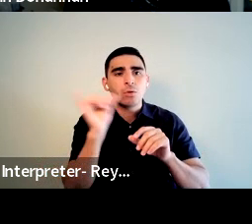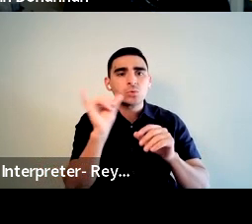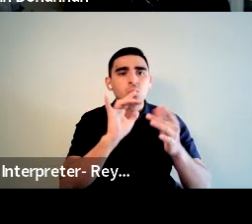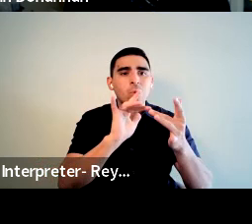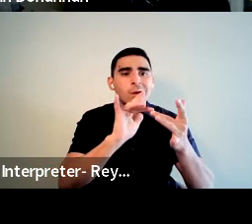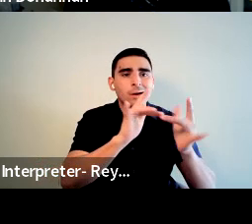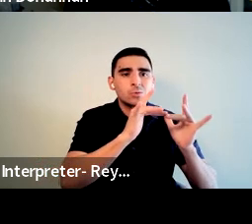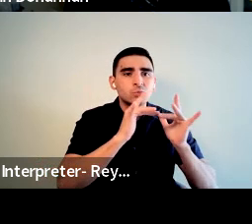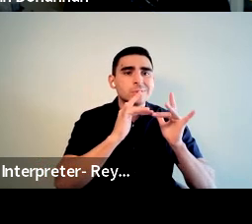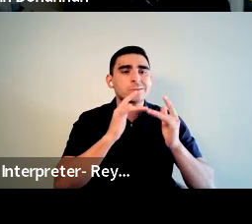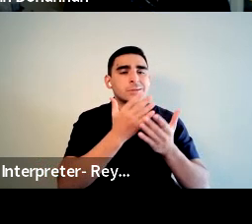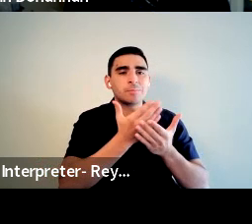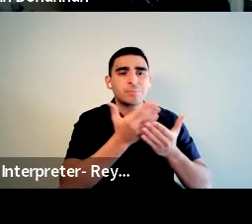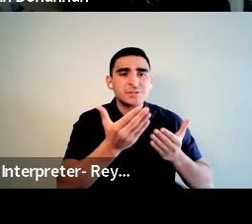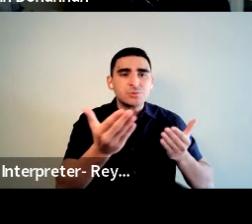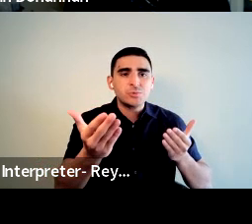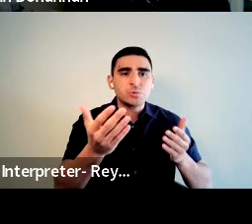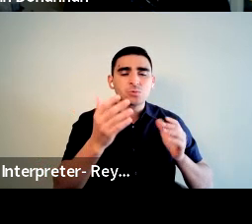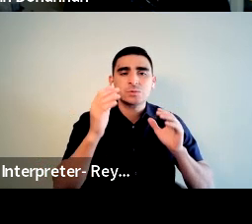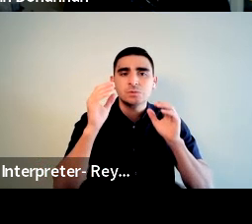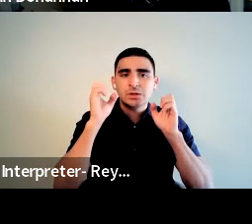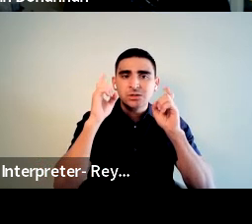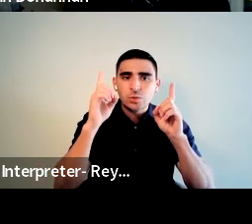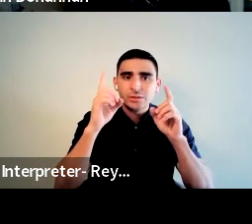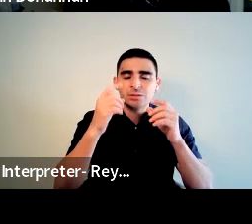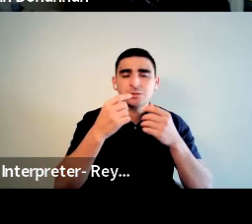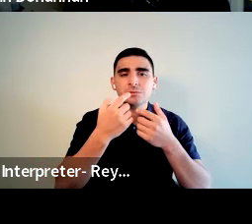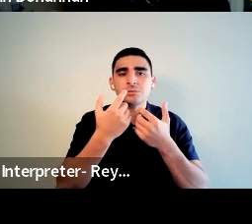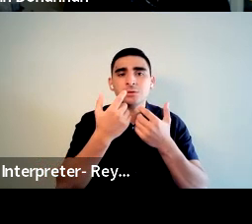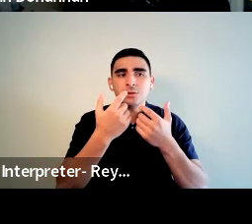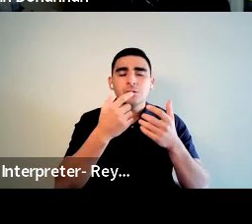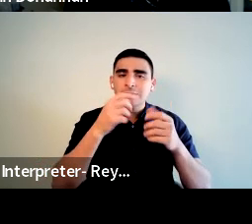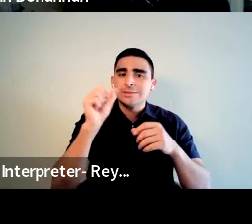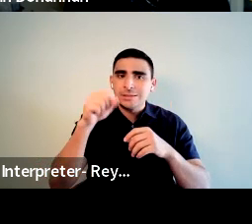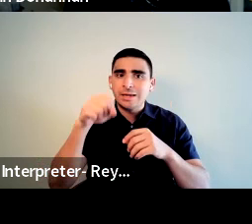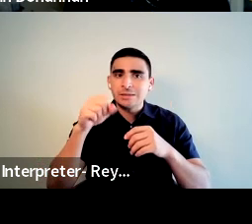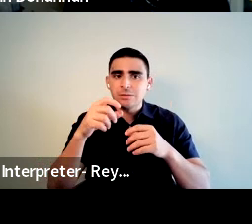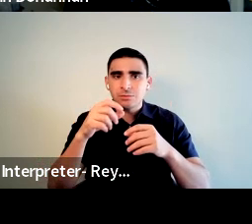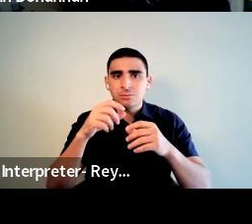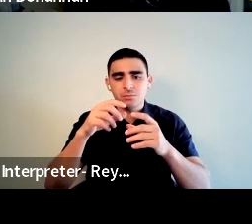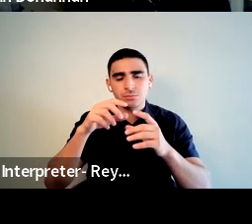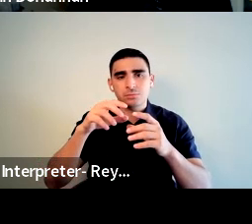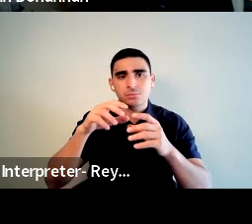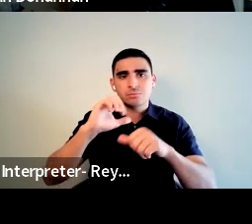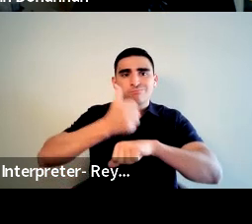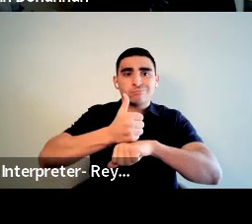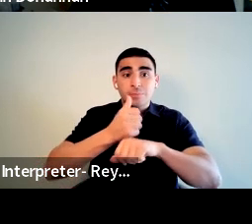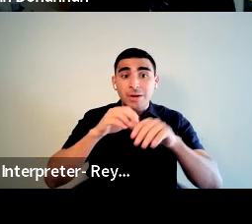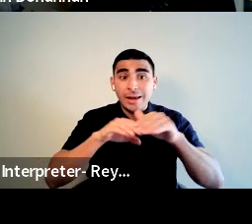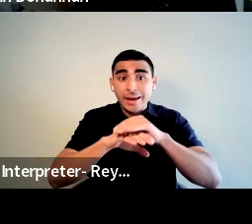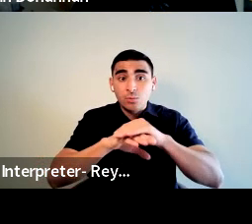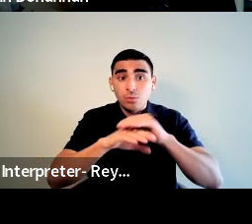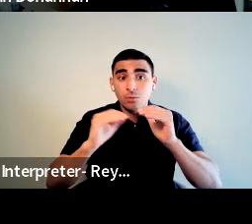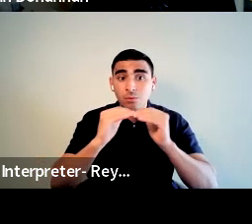the materials and the education about it, as well as the physical location. So there's lots of dimensions to what equitable access